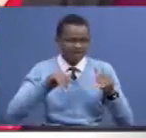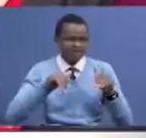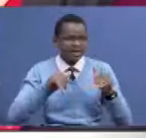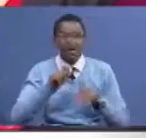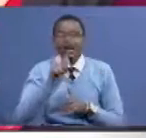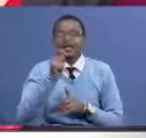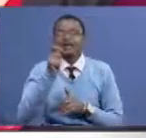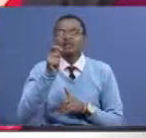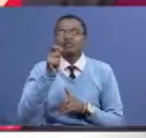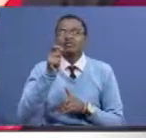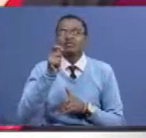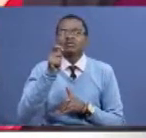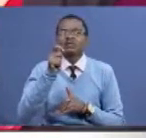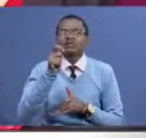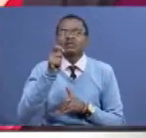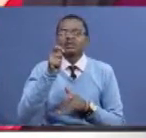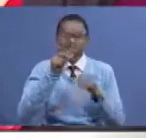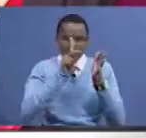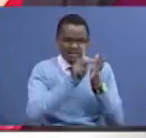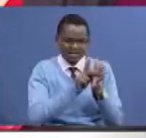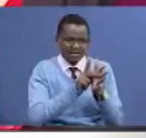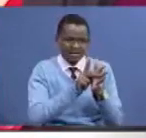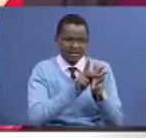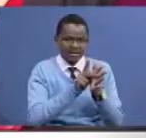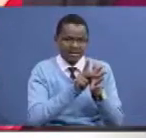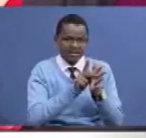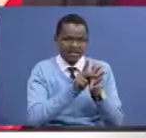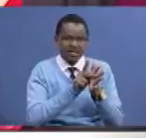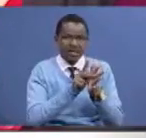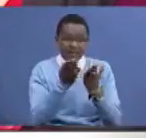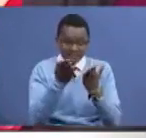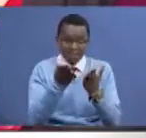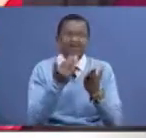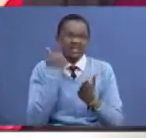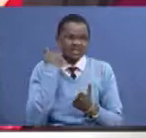Kenya, ikaweka ukabila, ikapanda chuki.